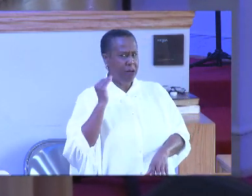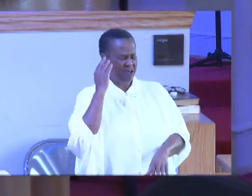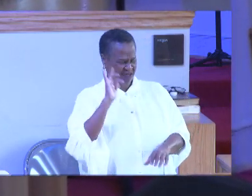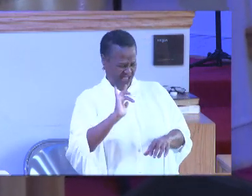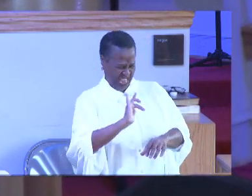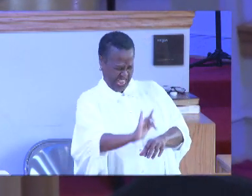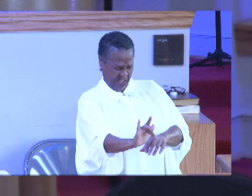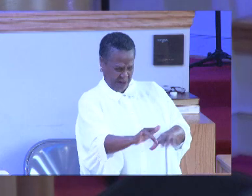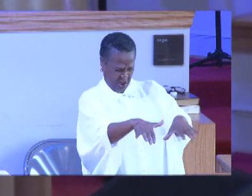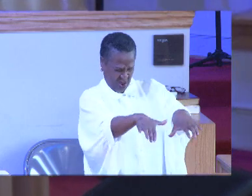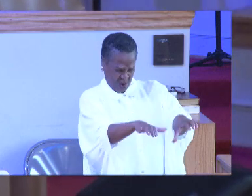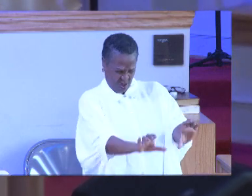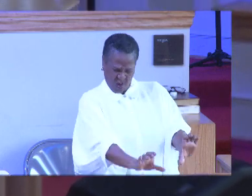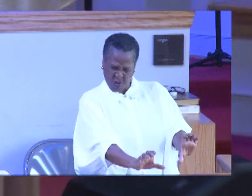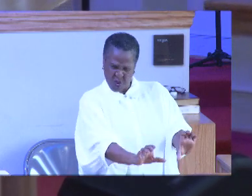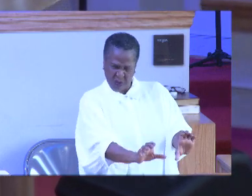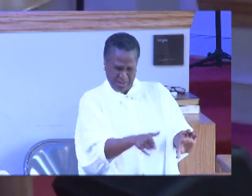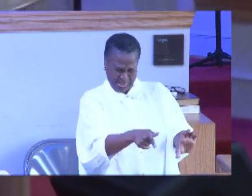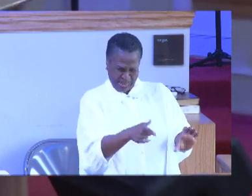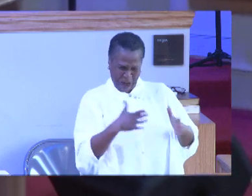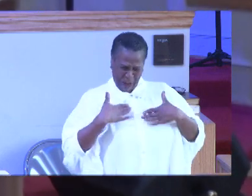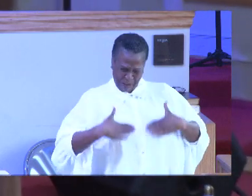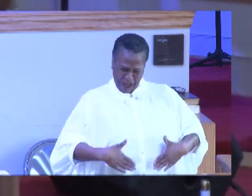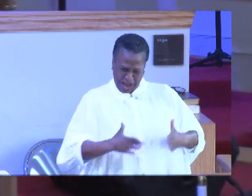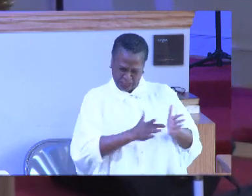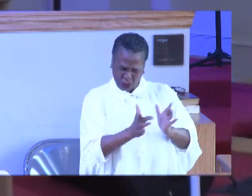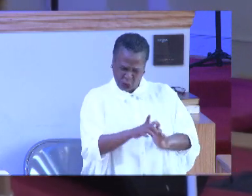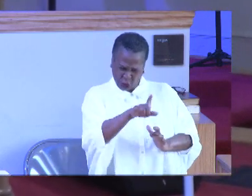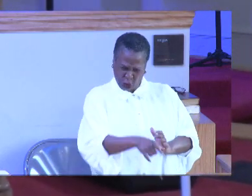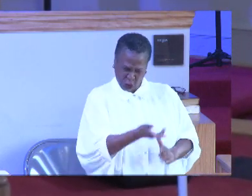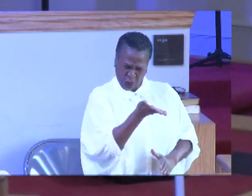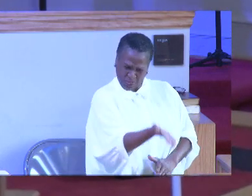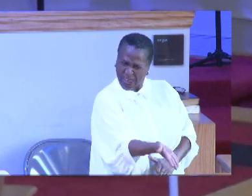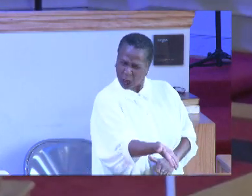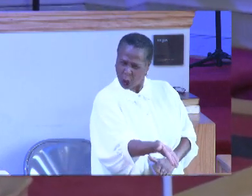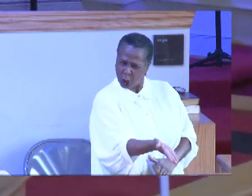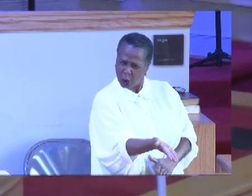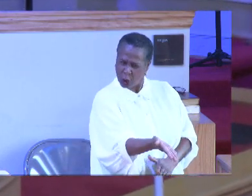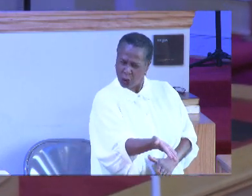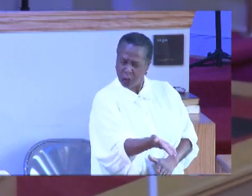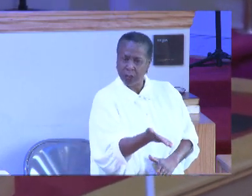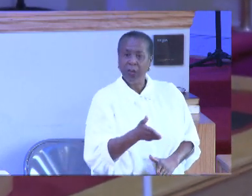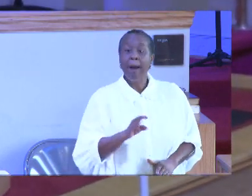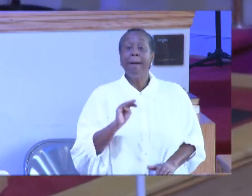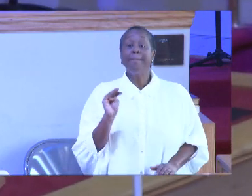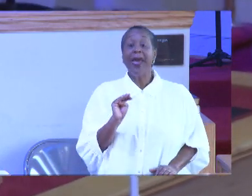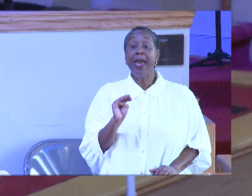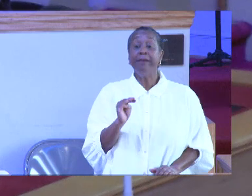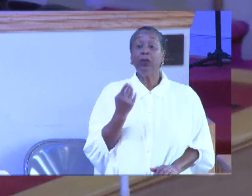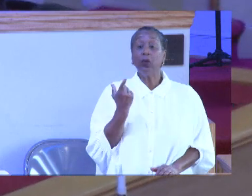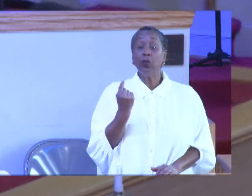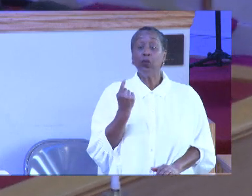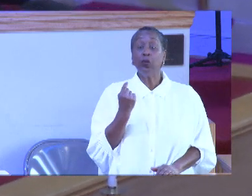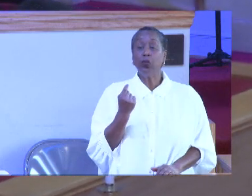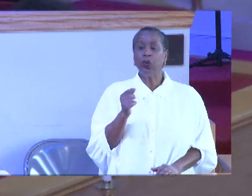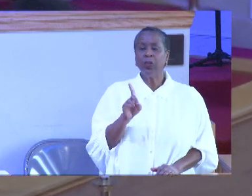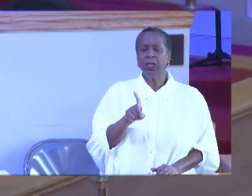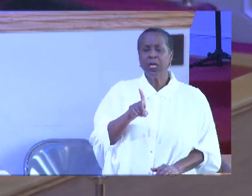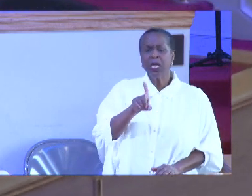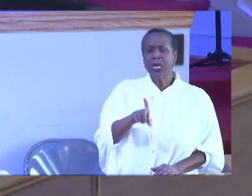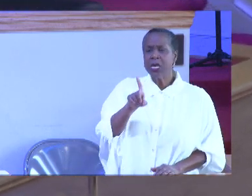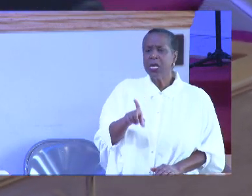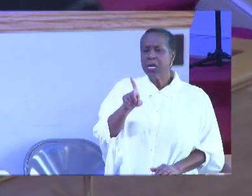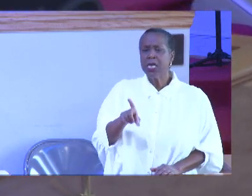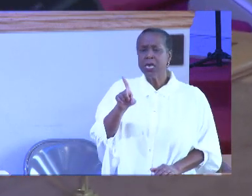tomb where the body of Jesus should be lying, she makes her way to the community